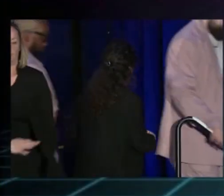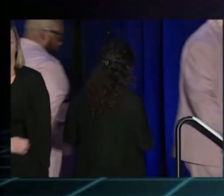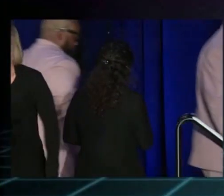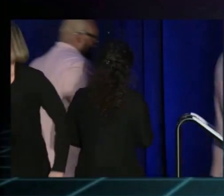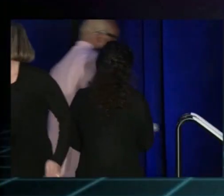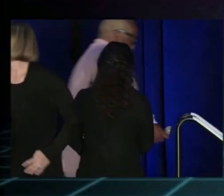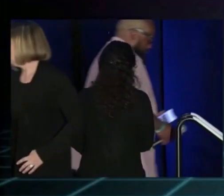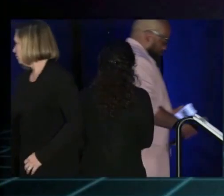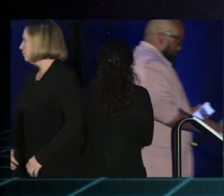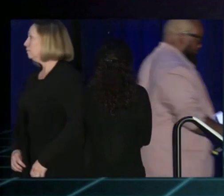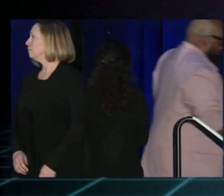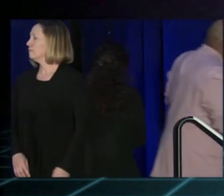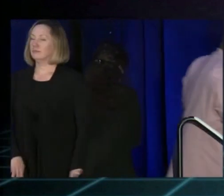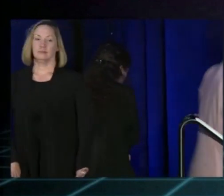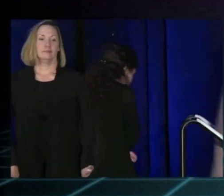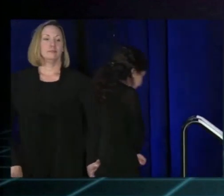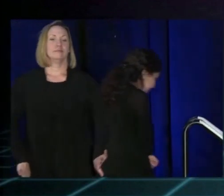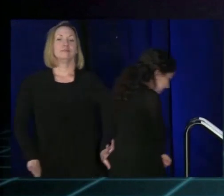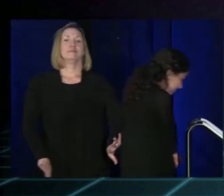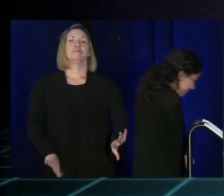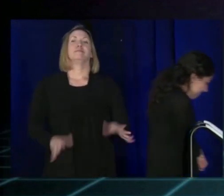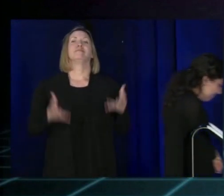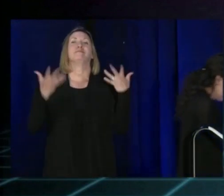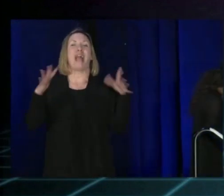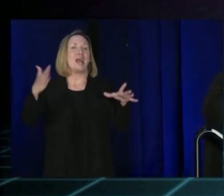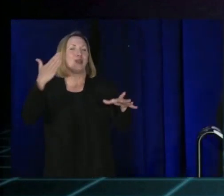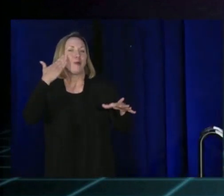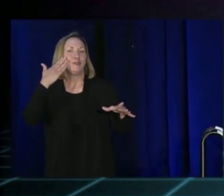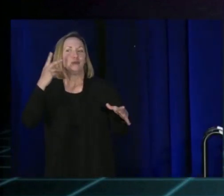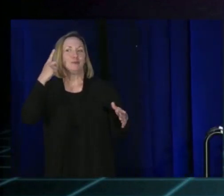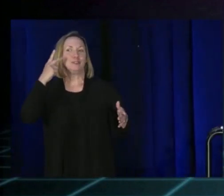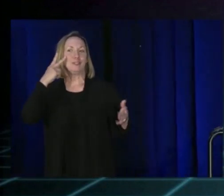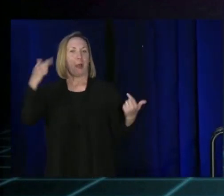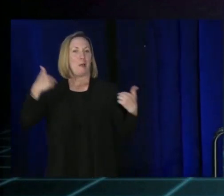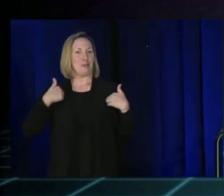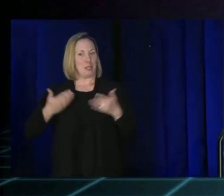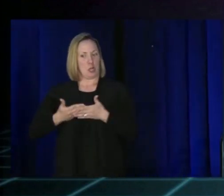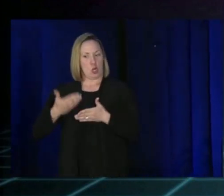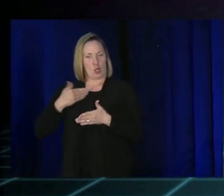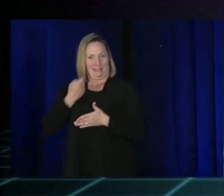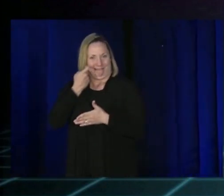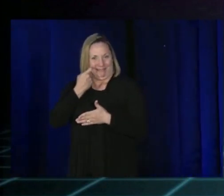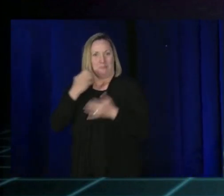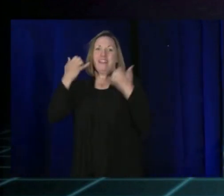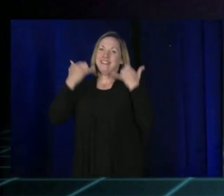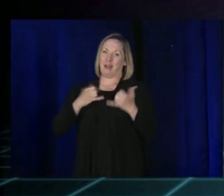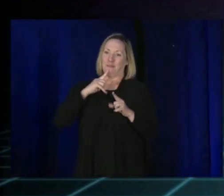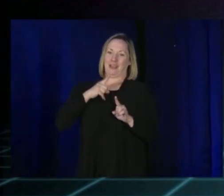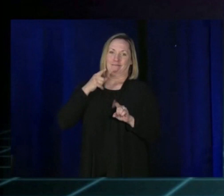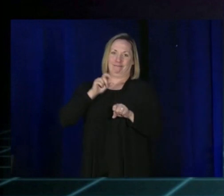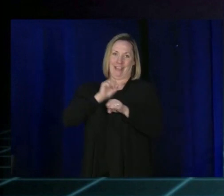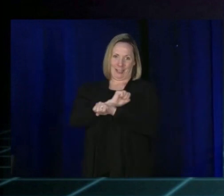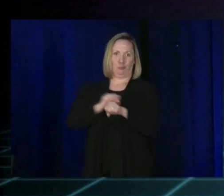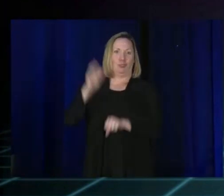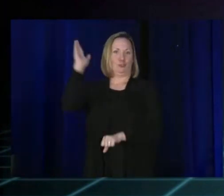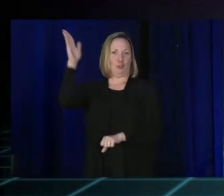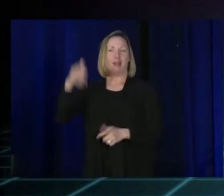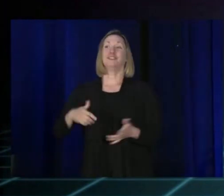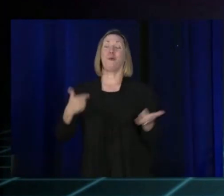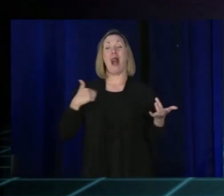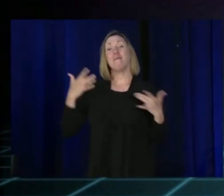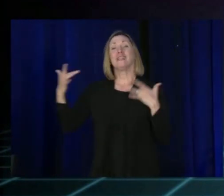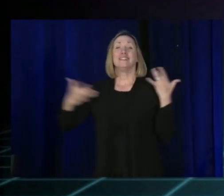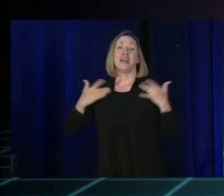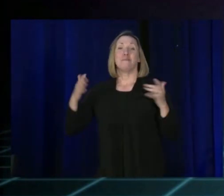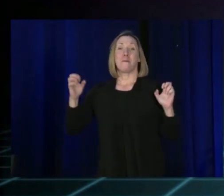So you all saw me earlier, and now I'm actually going to give my actual talk now. All right, so I'm excited to be